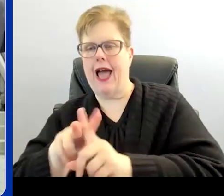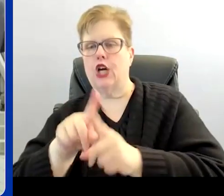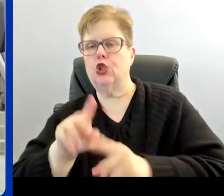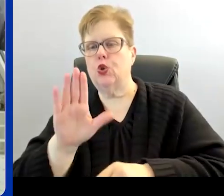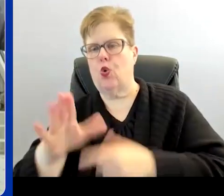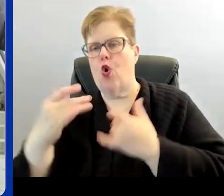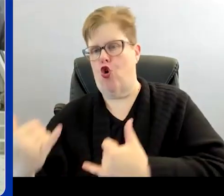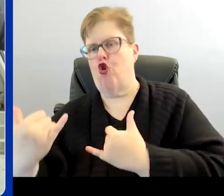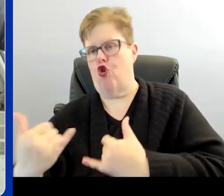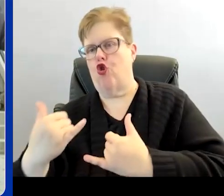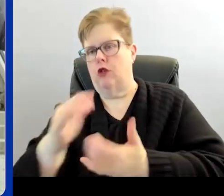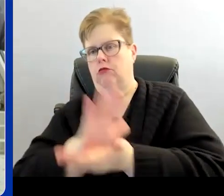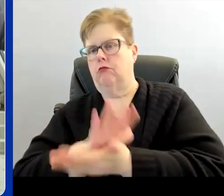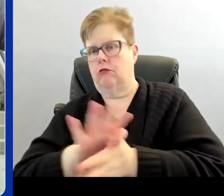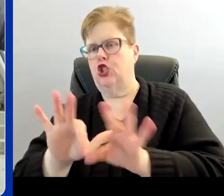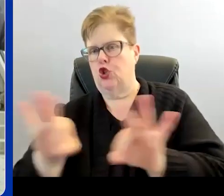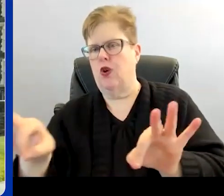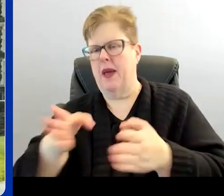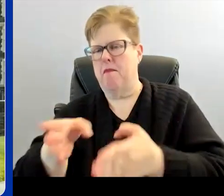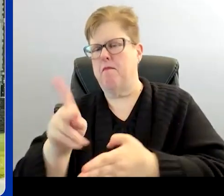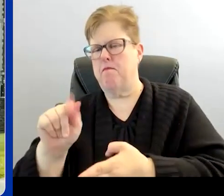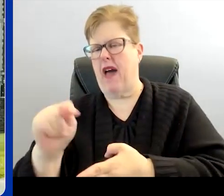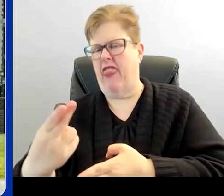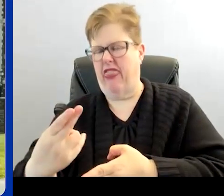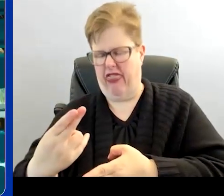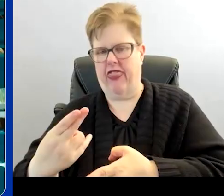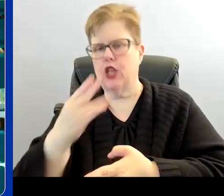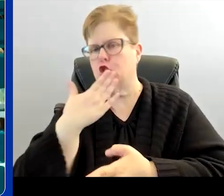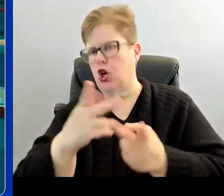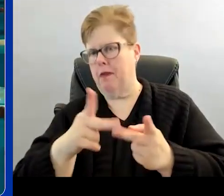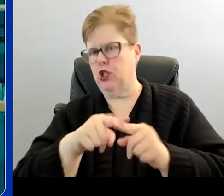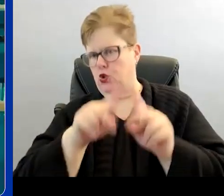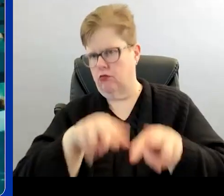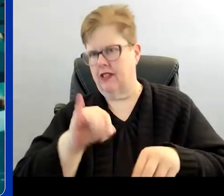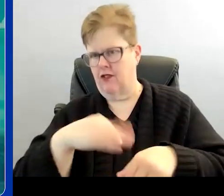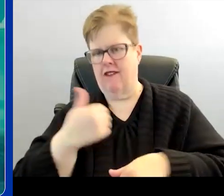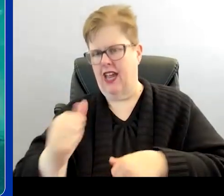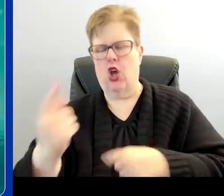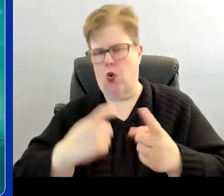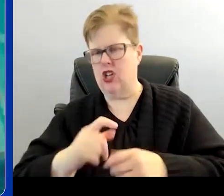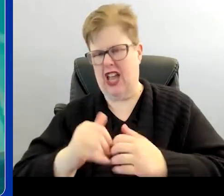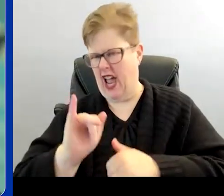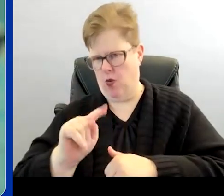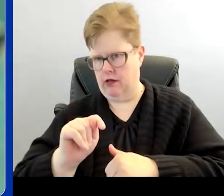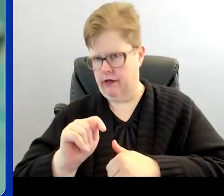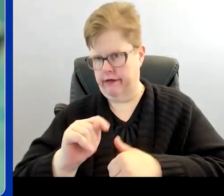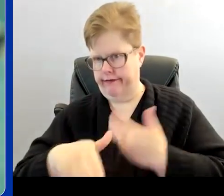your current degree path. So this is a good place to go if you have questions about how that's